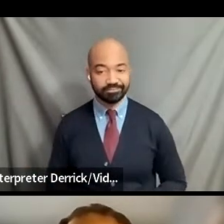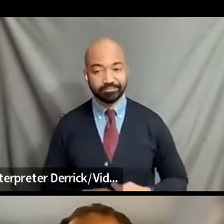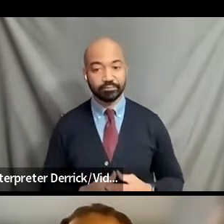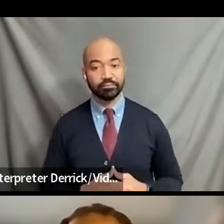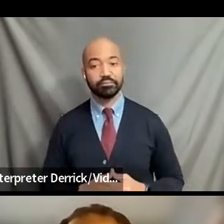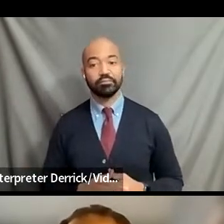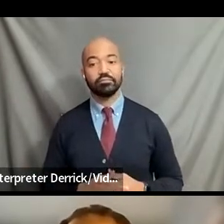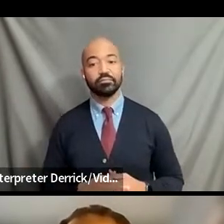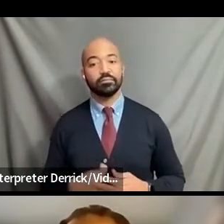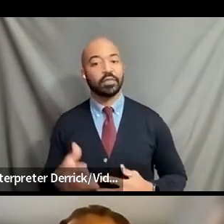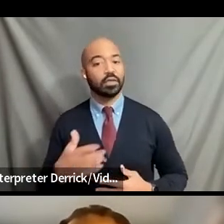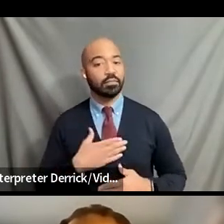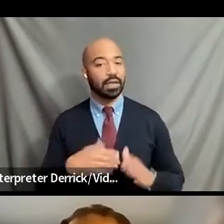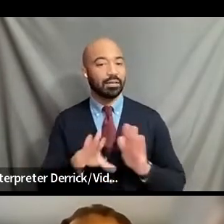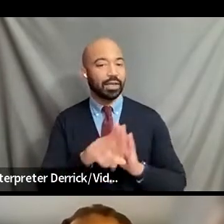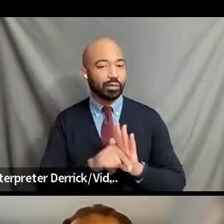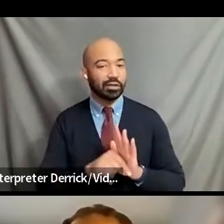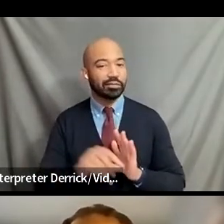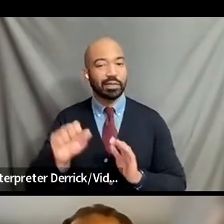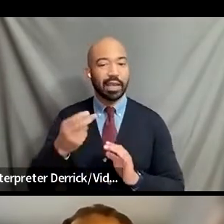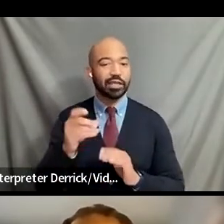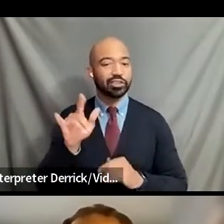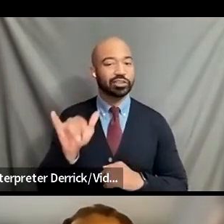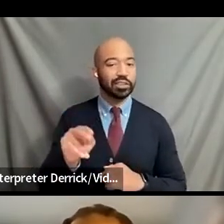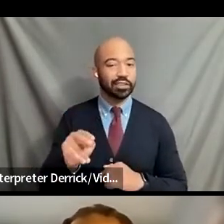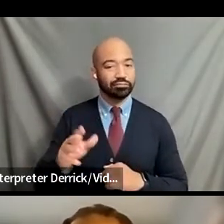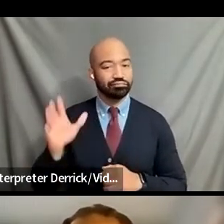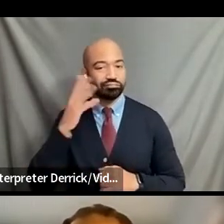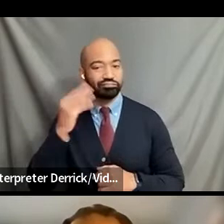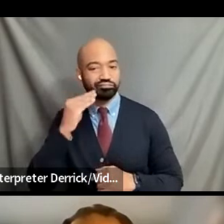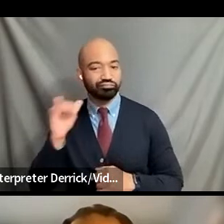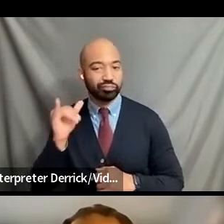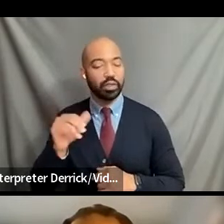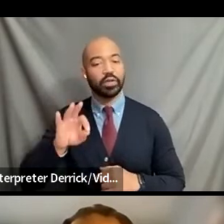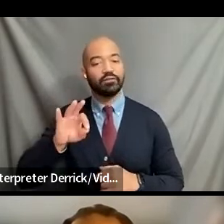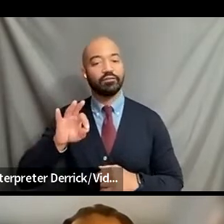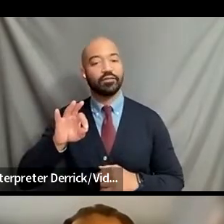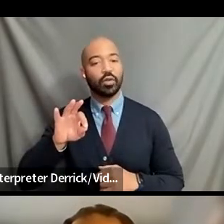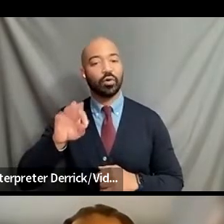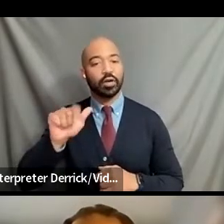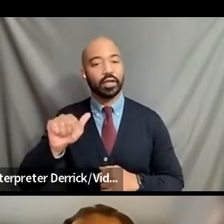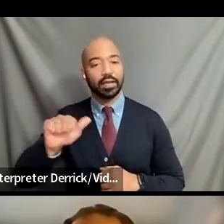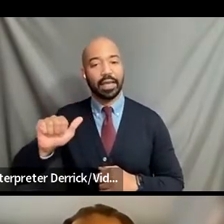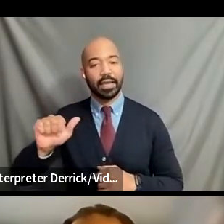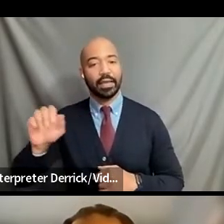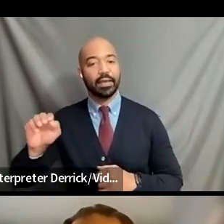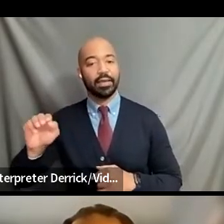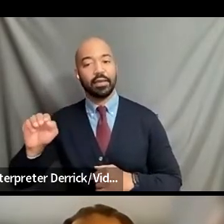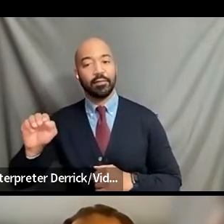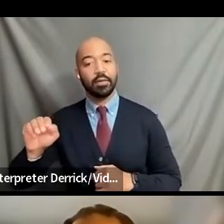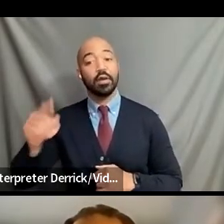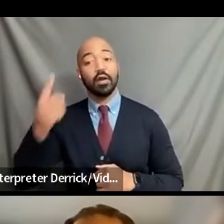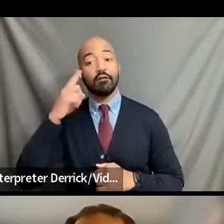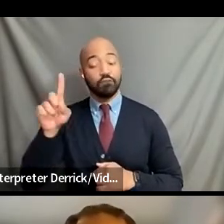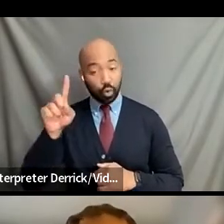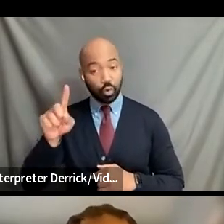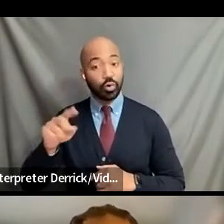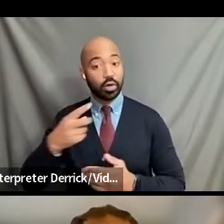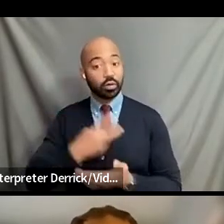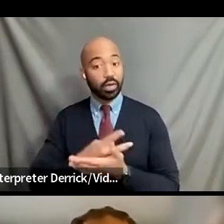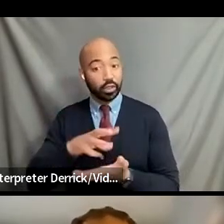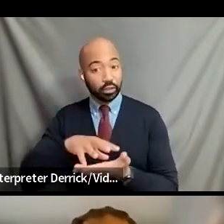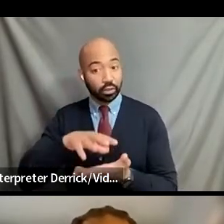My background is kind of similar to Ashlyn. Both I came with the Florida A&M University, came here for grad school, and so I guess my